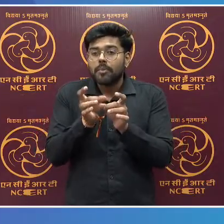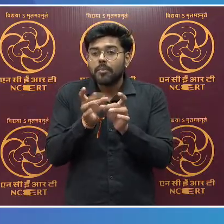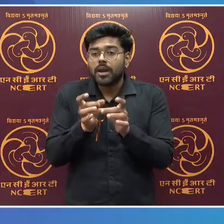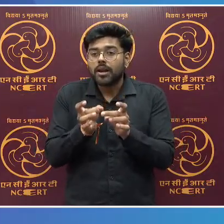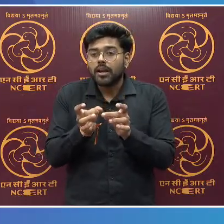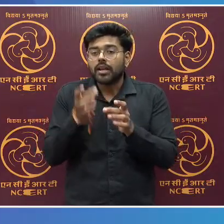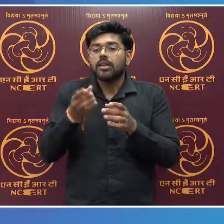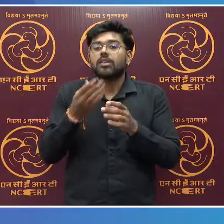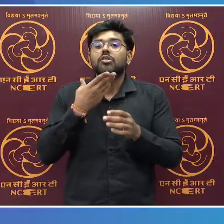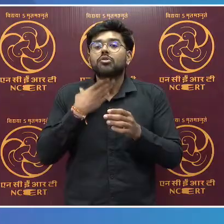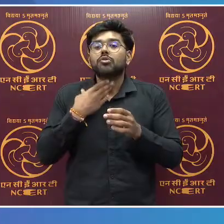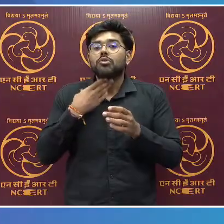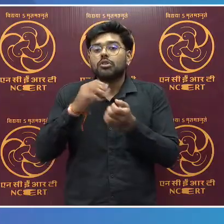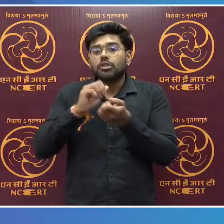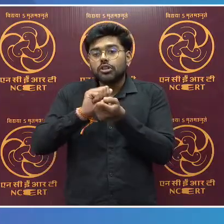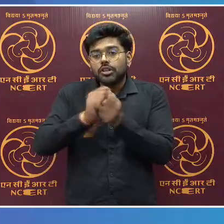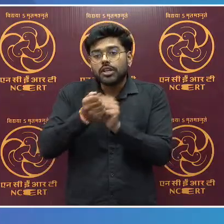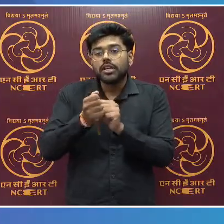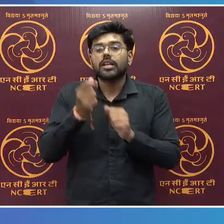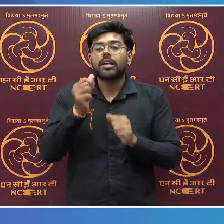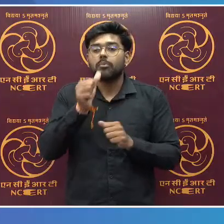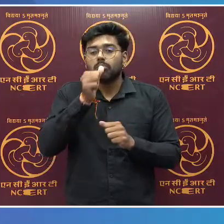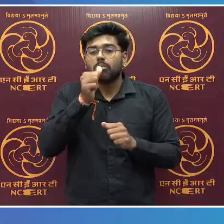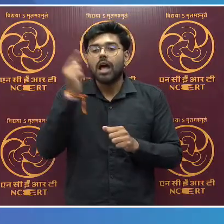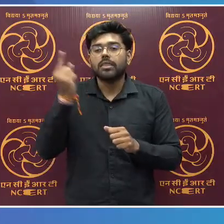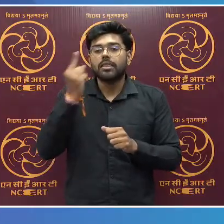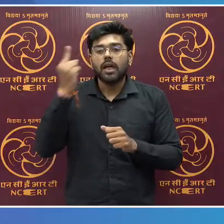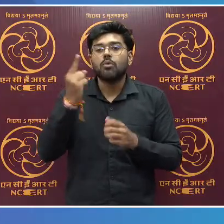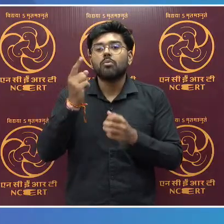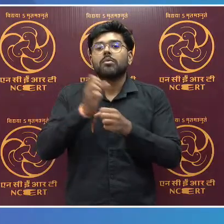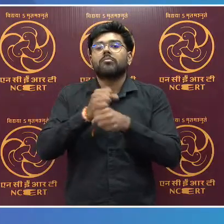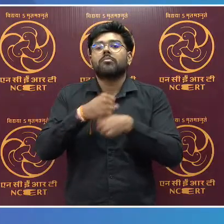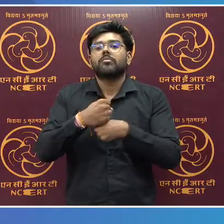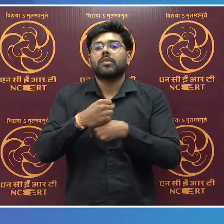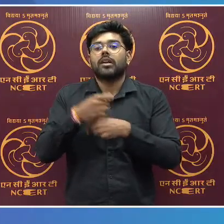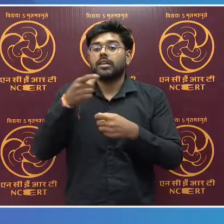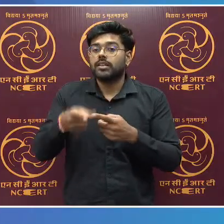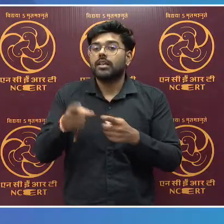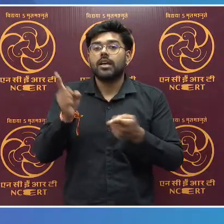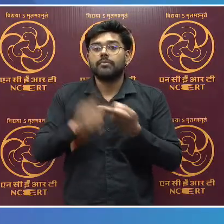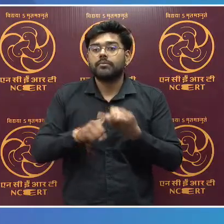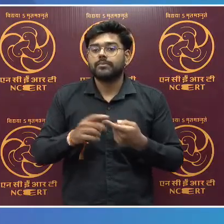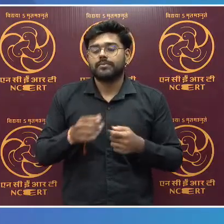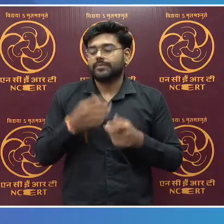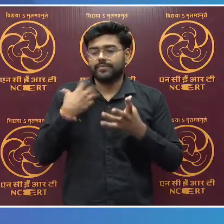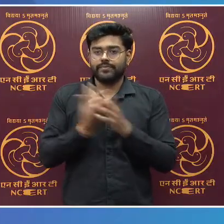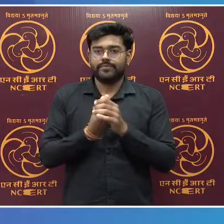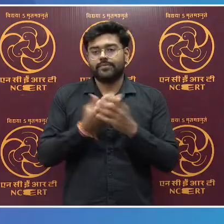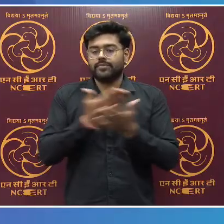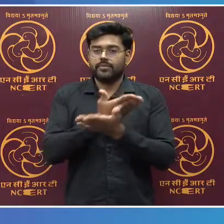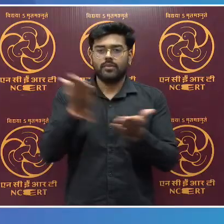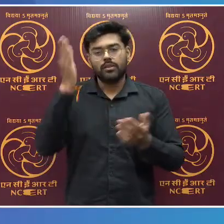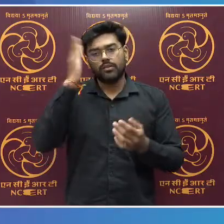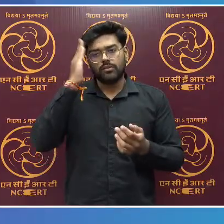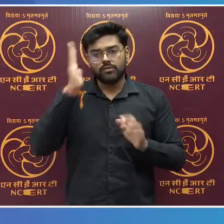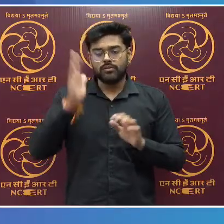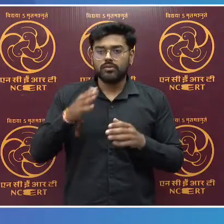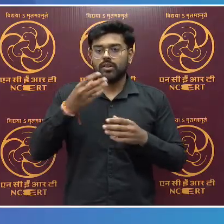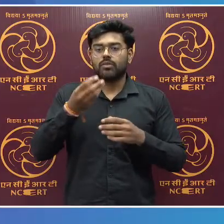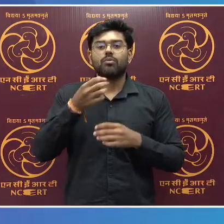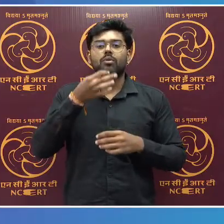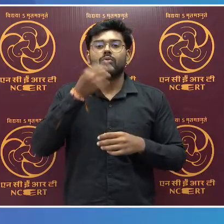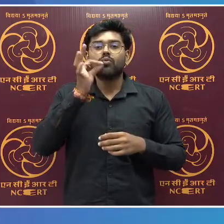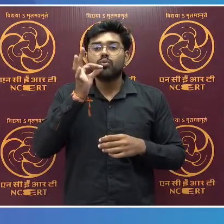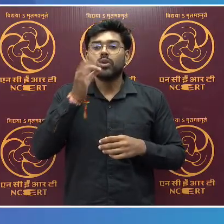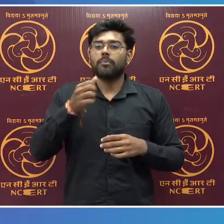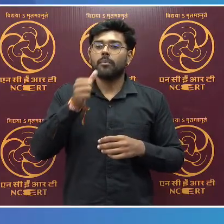sugar into alcohol. So by doing this, see we all know that how these fruit